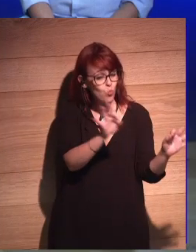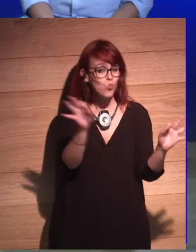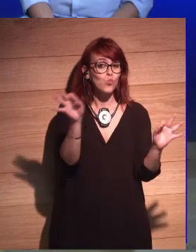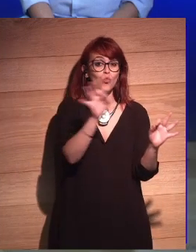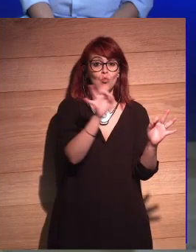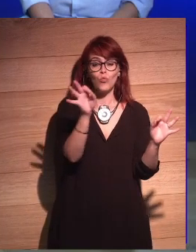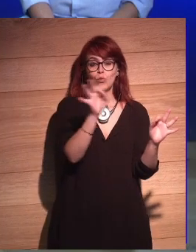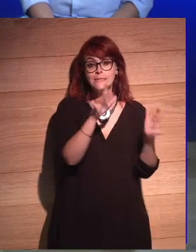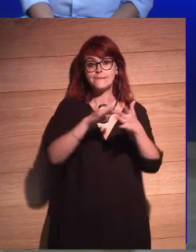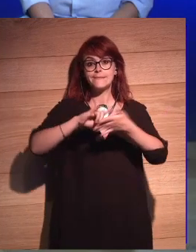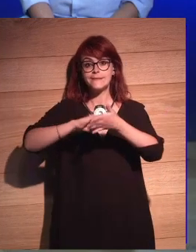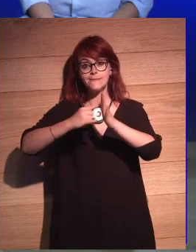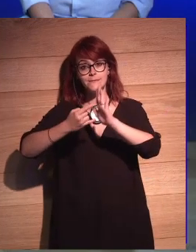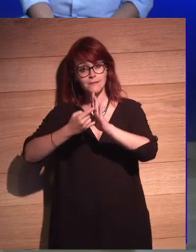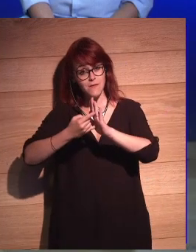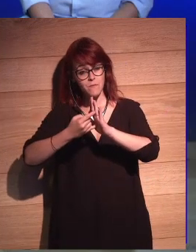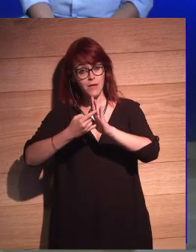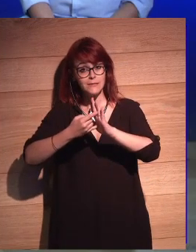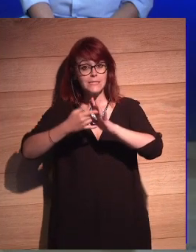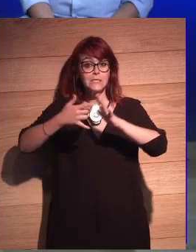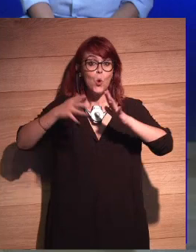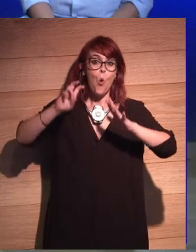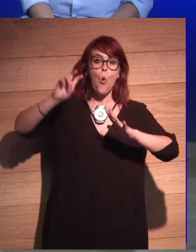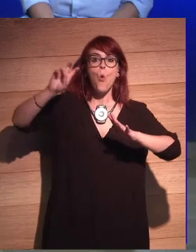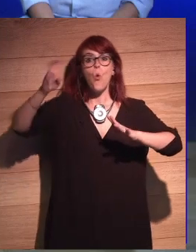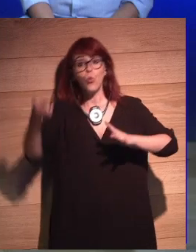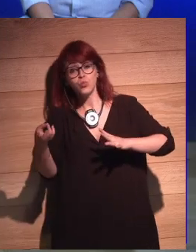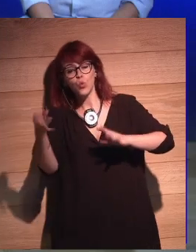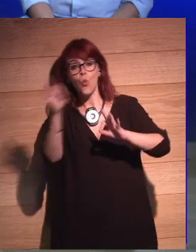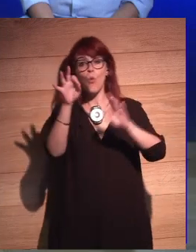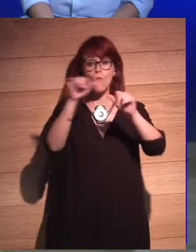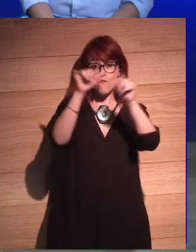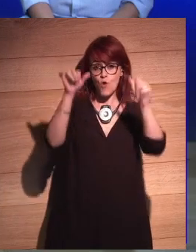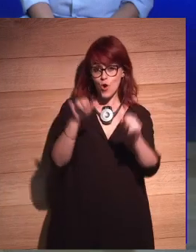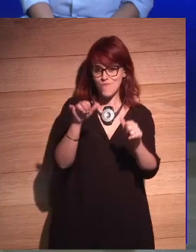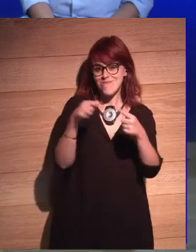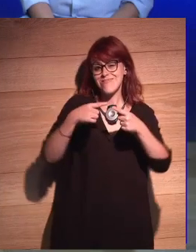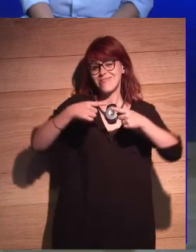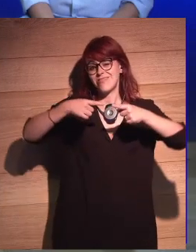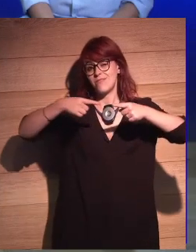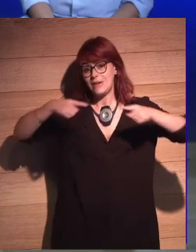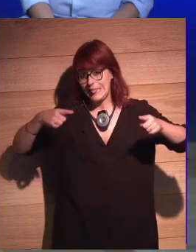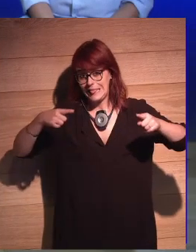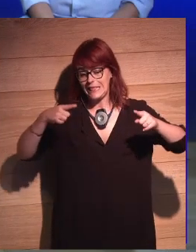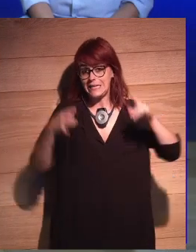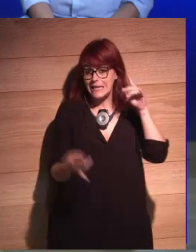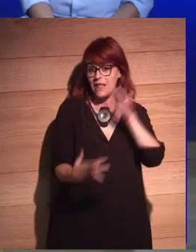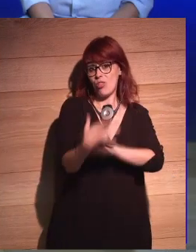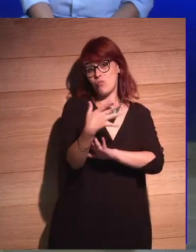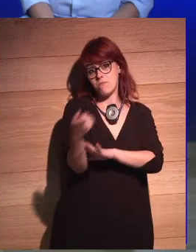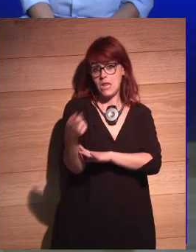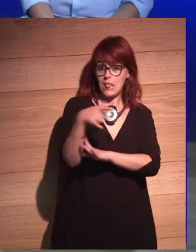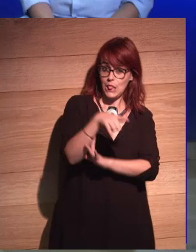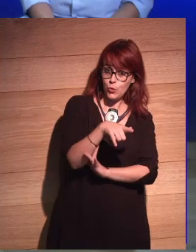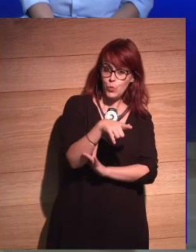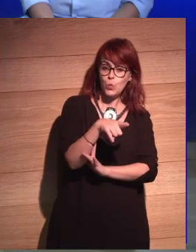other systems or ways or approaches of for example, like open sourcing or like looking at the open source